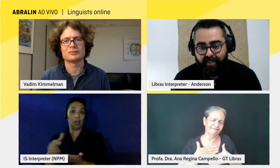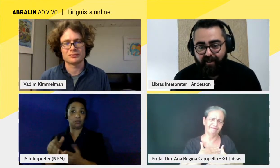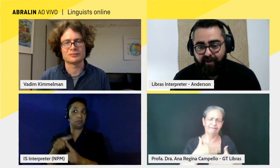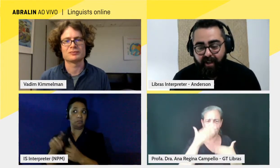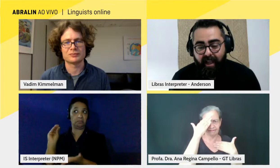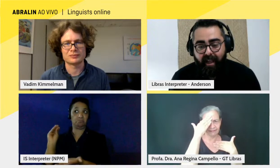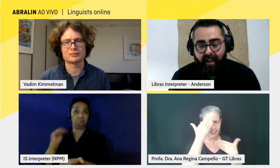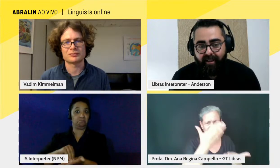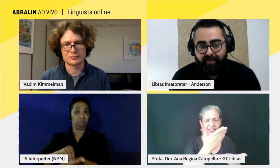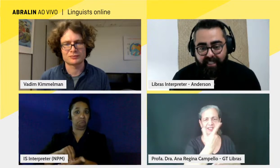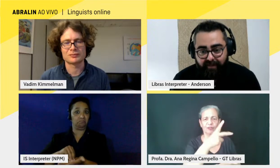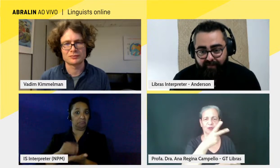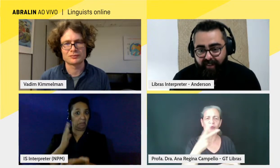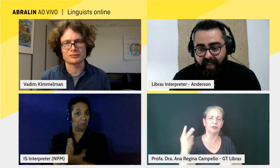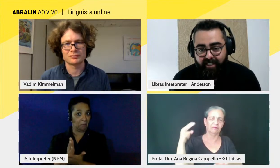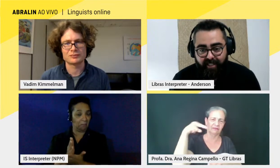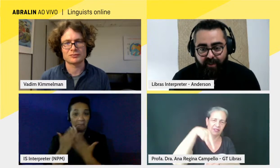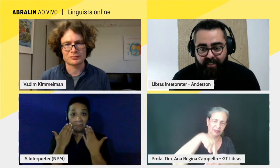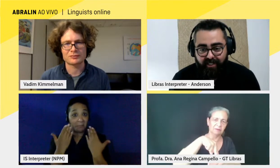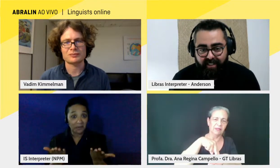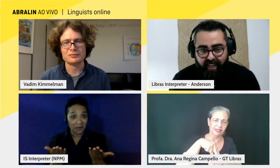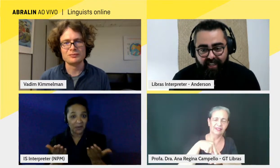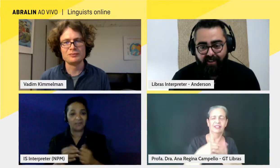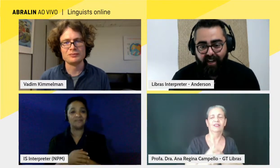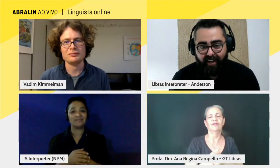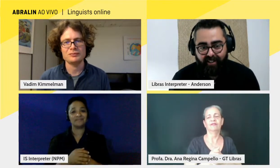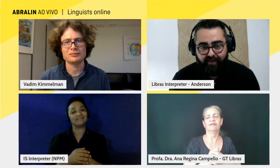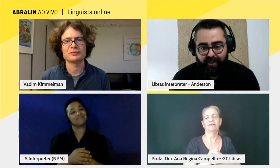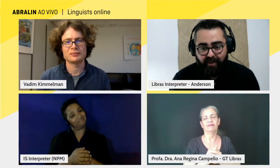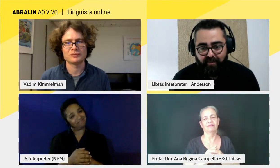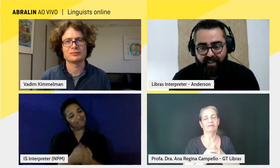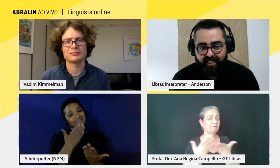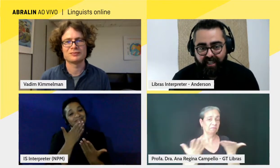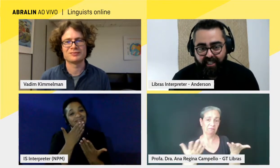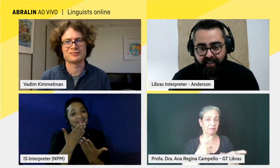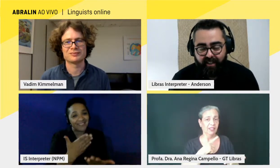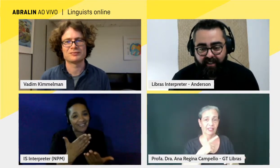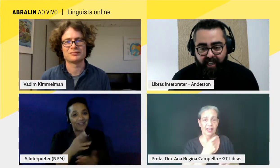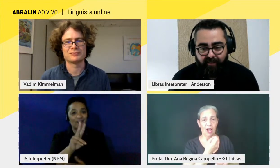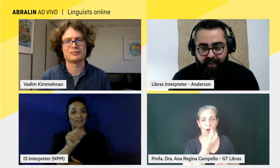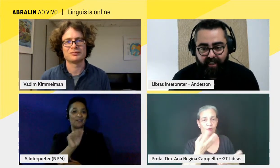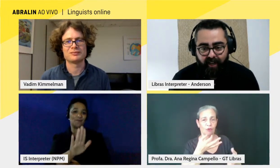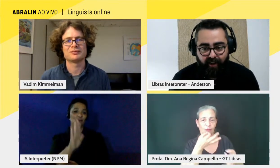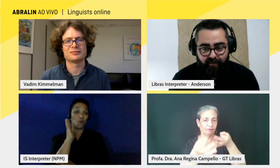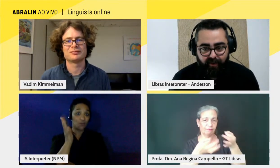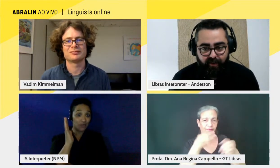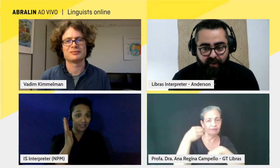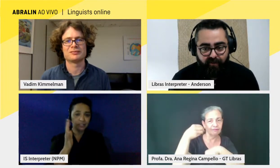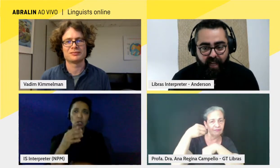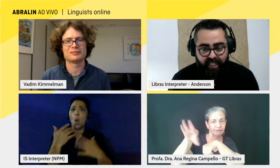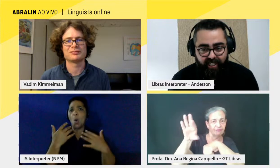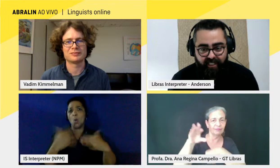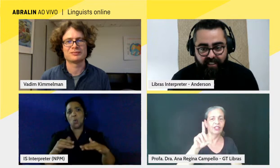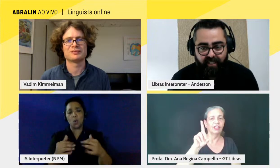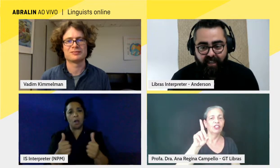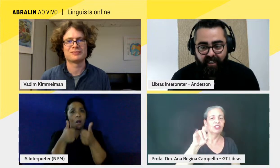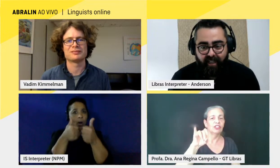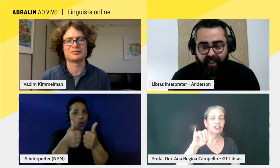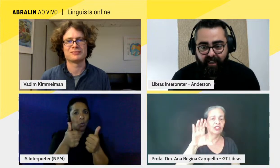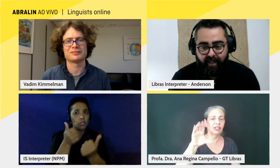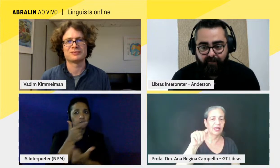time. So Vadim, I just want to thank you a lot for your presentation. It gave us a lot of